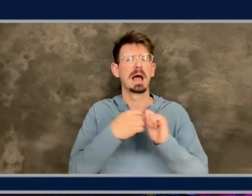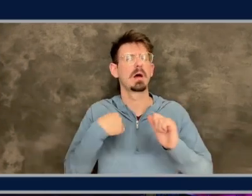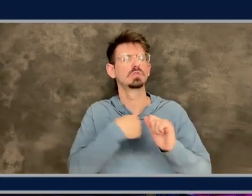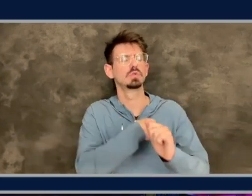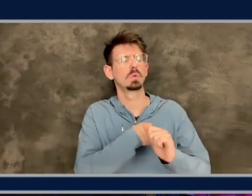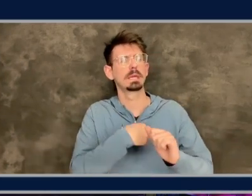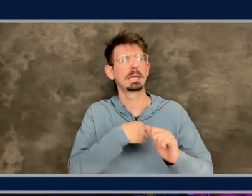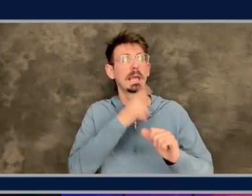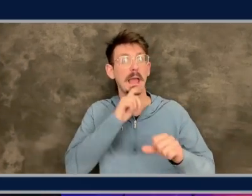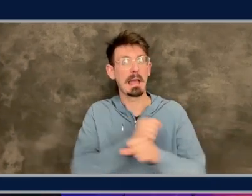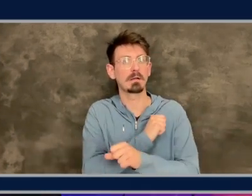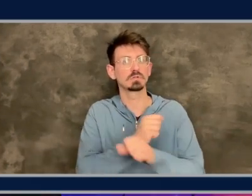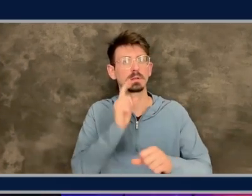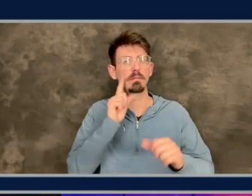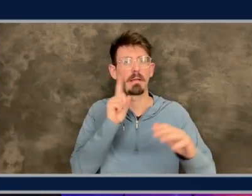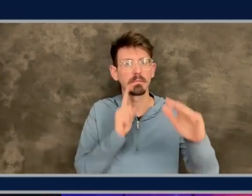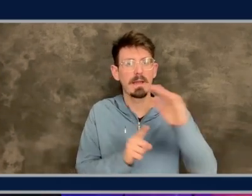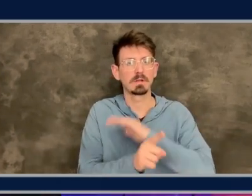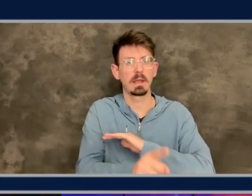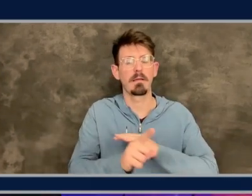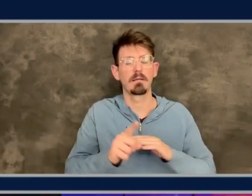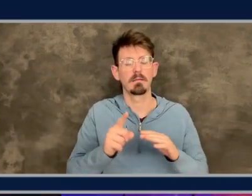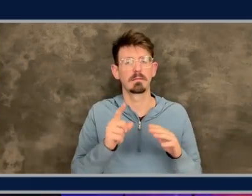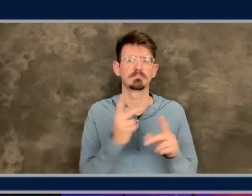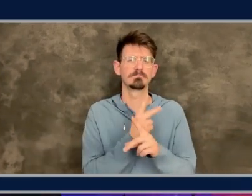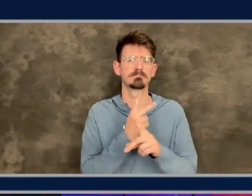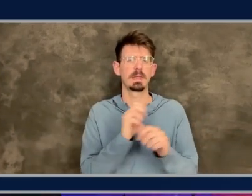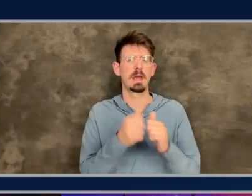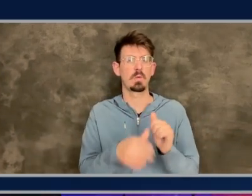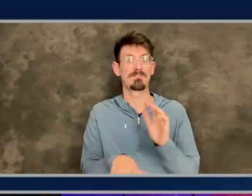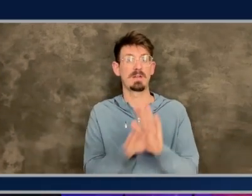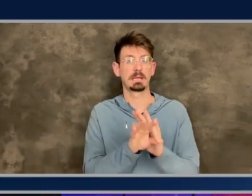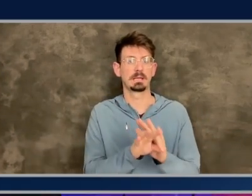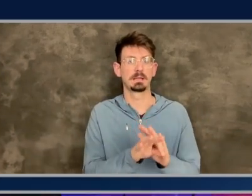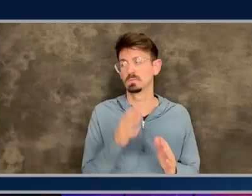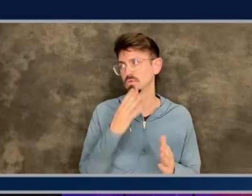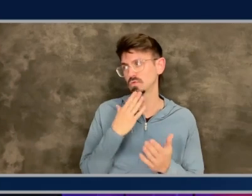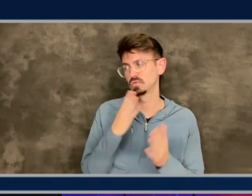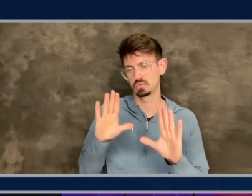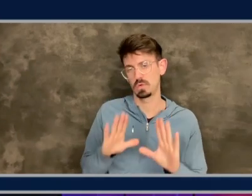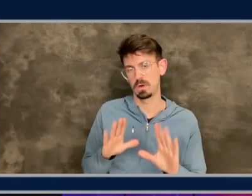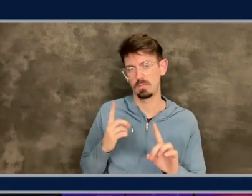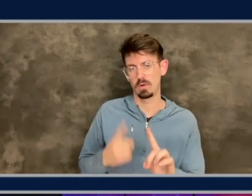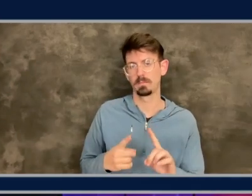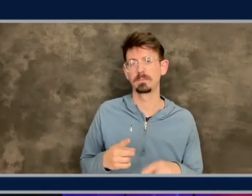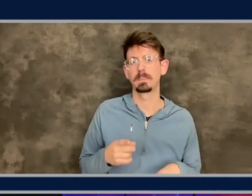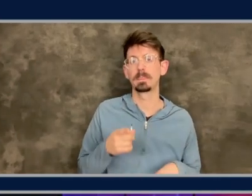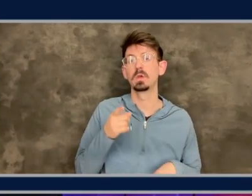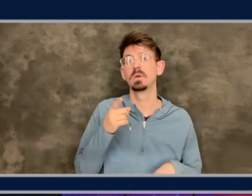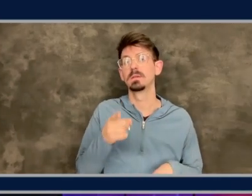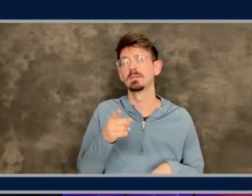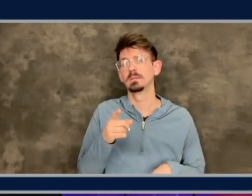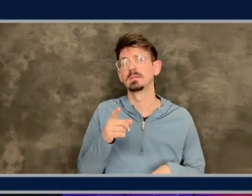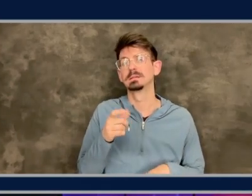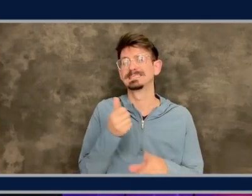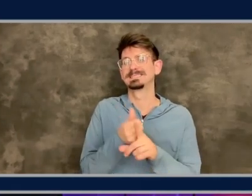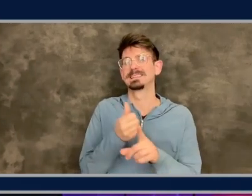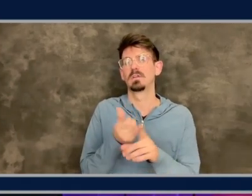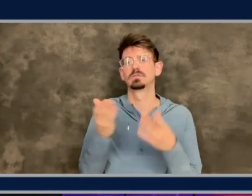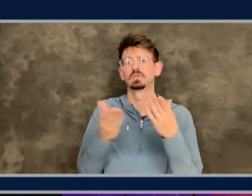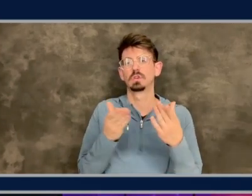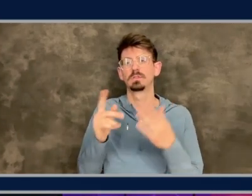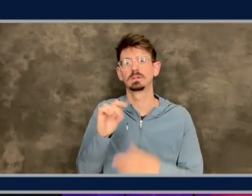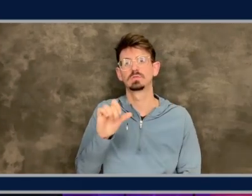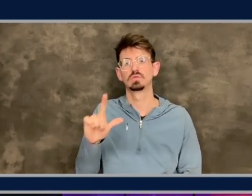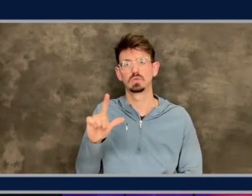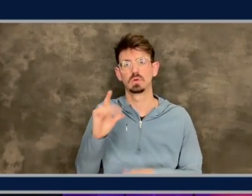the dashboard and to find it for everybody? Yeah, no, that's actually a great point. So this is a self-service tool that the customers would have to deploy